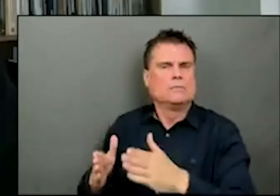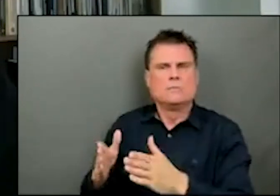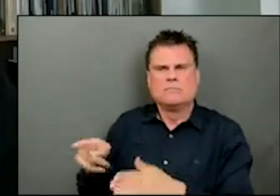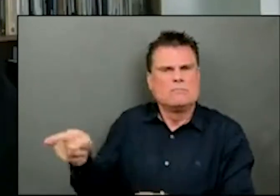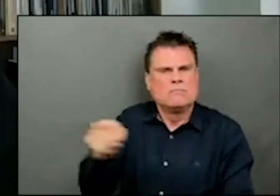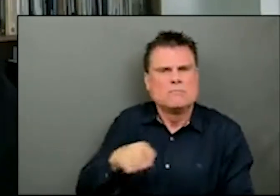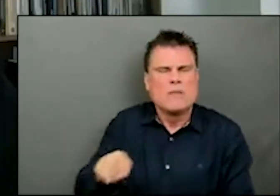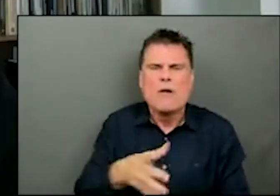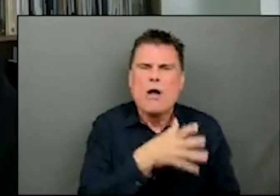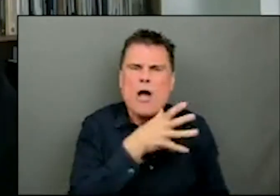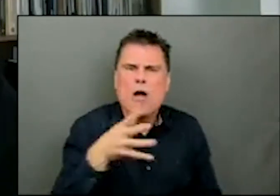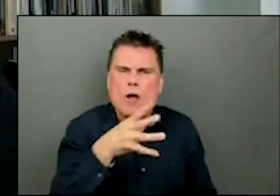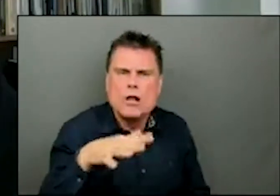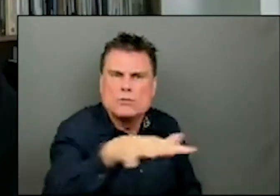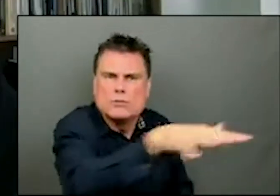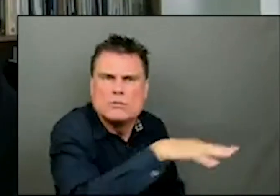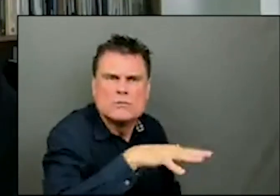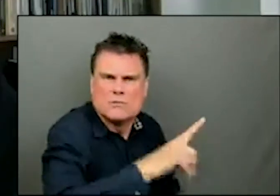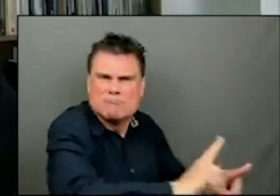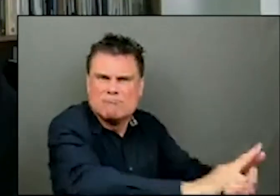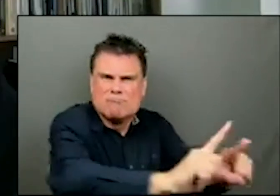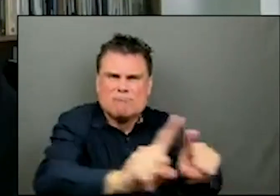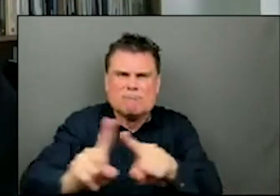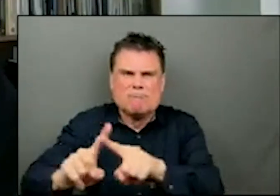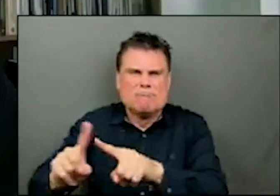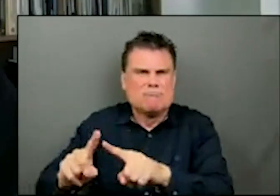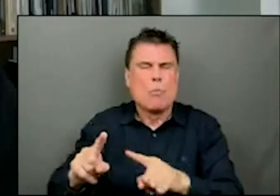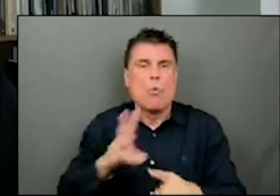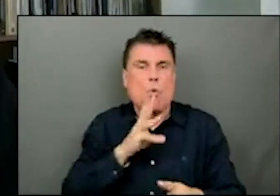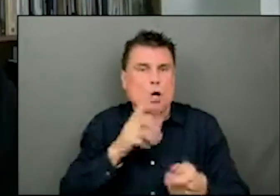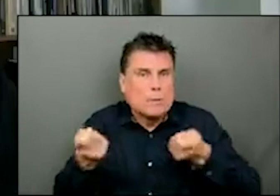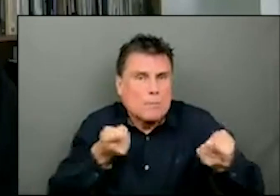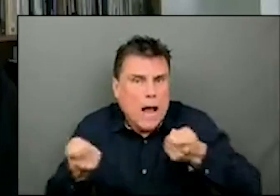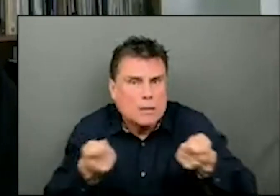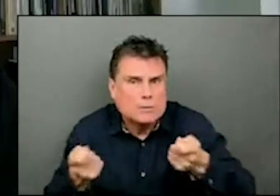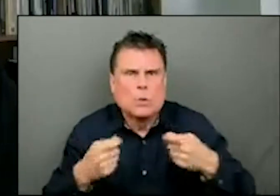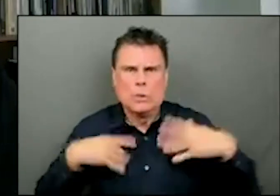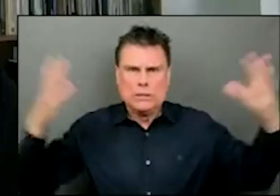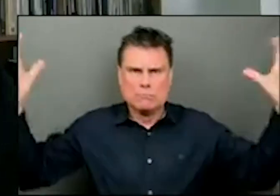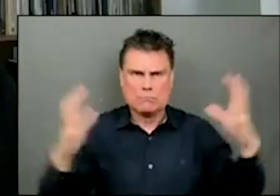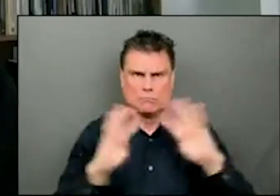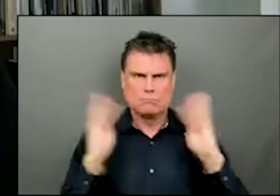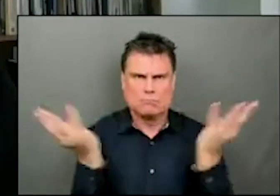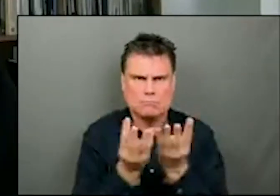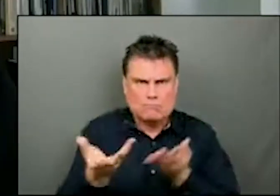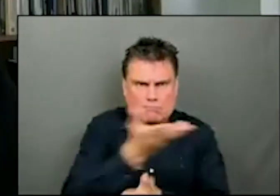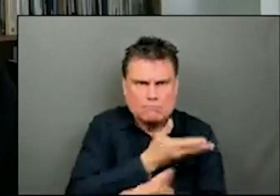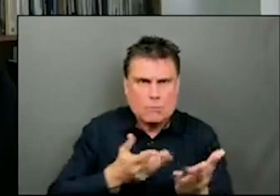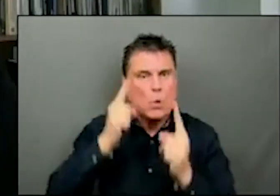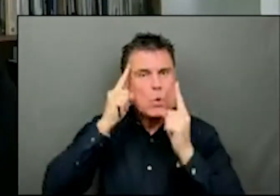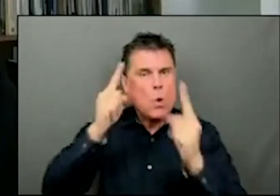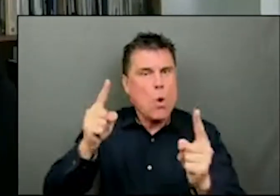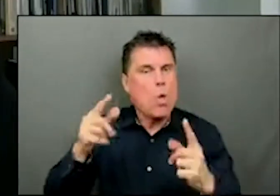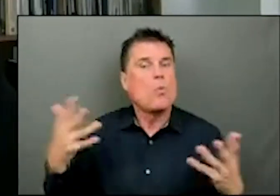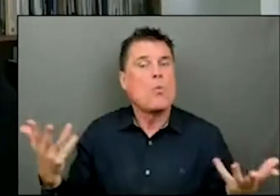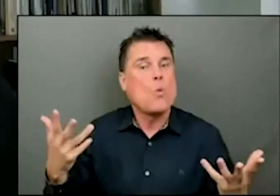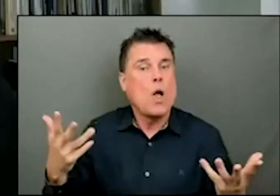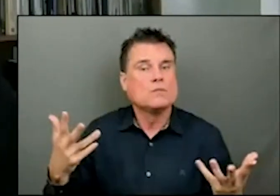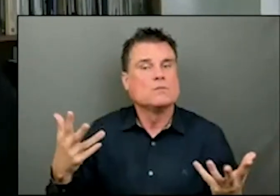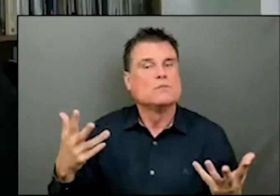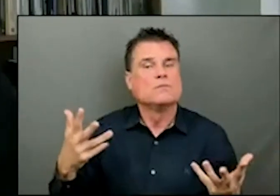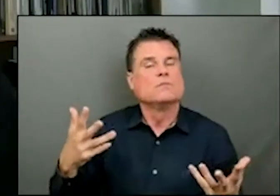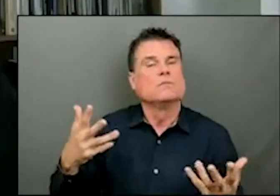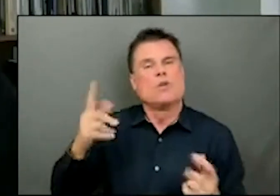and water management. Together, we can propel BC towards net zero, while at the same time leading our